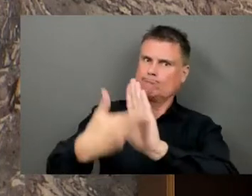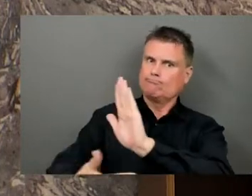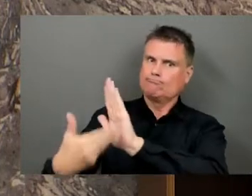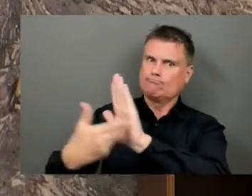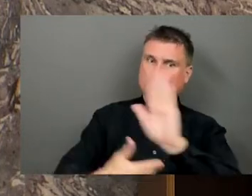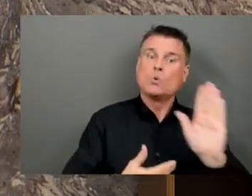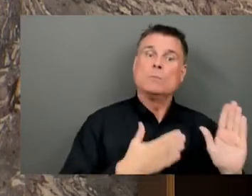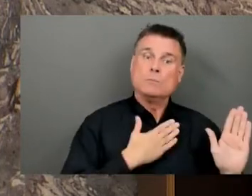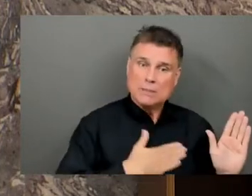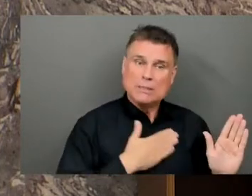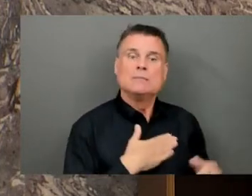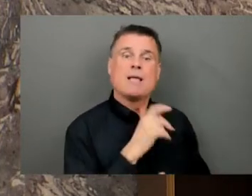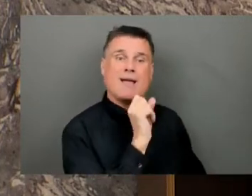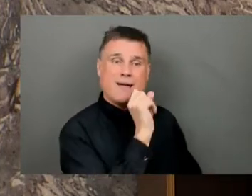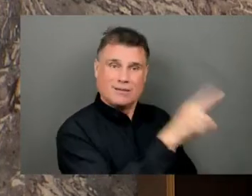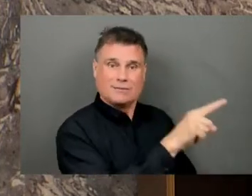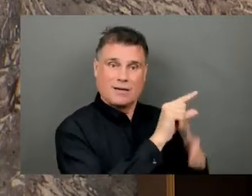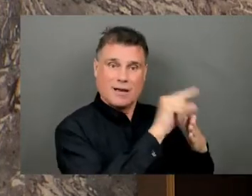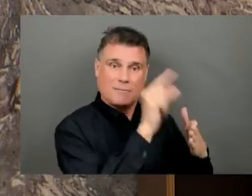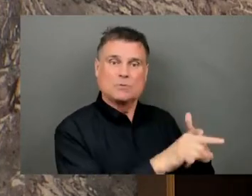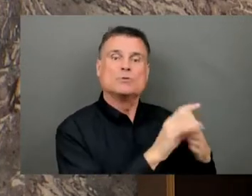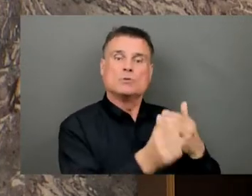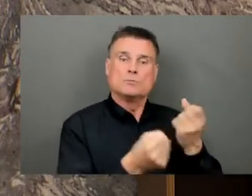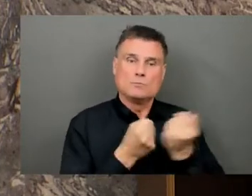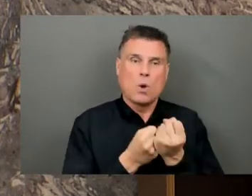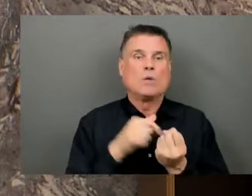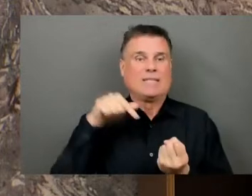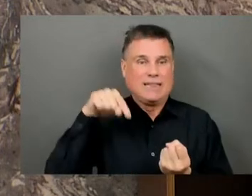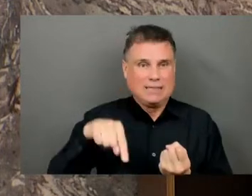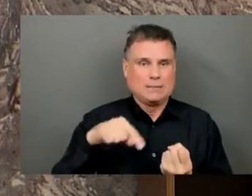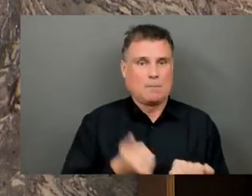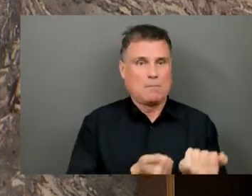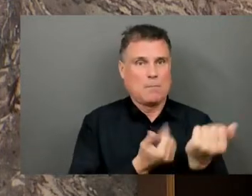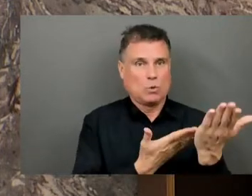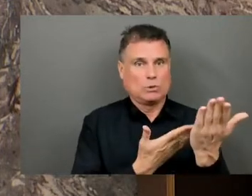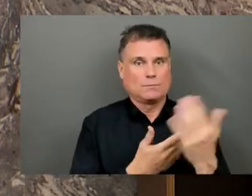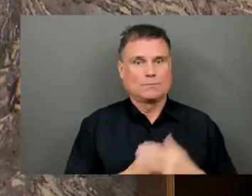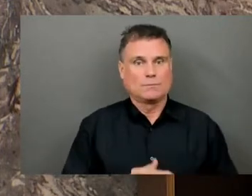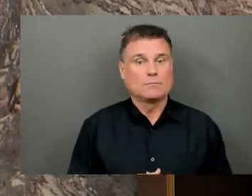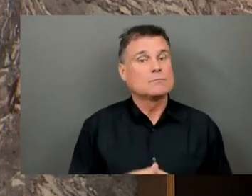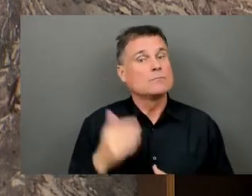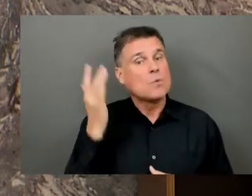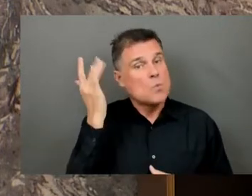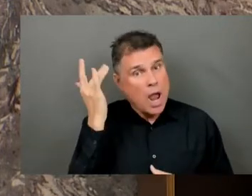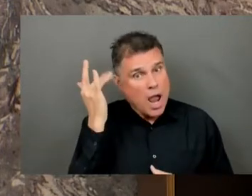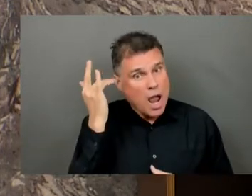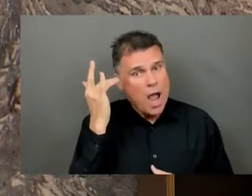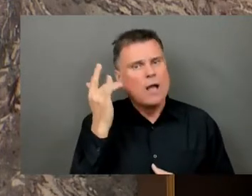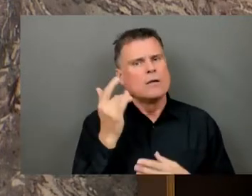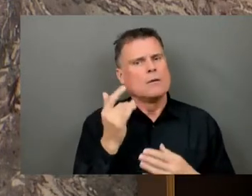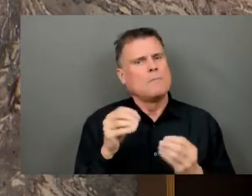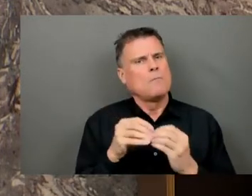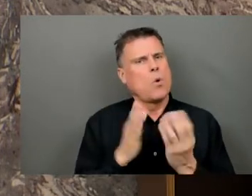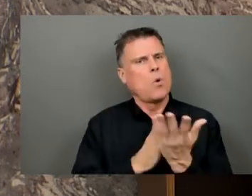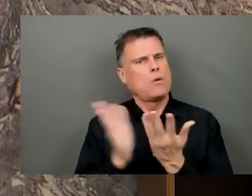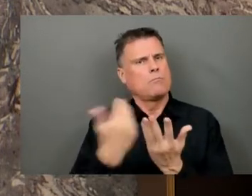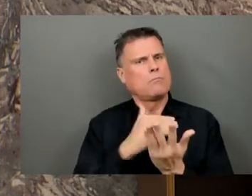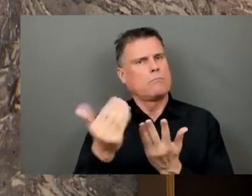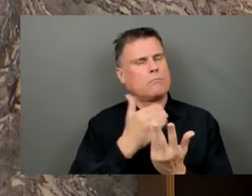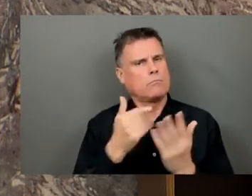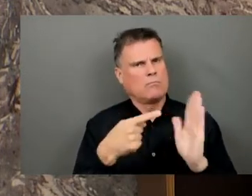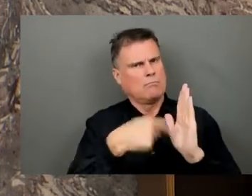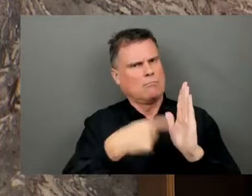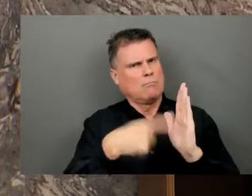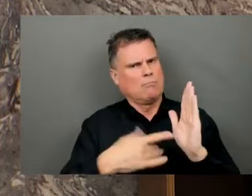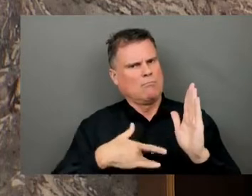the transparency, the accountability, and the fairness that must exist in all grant